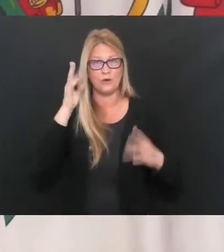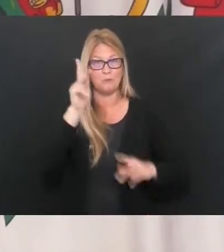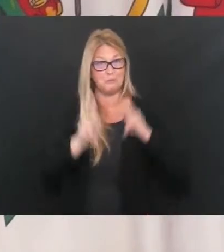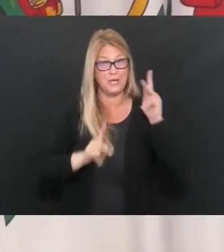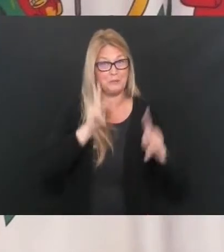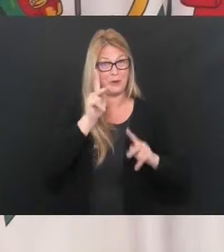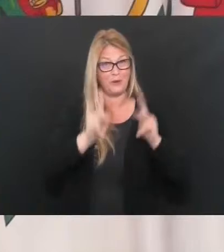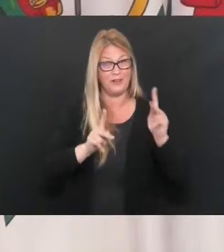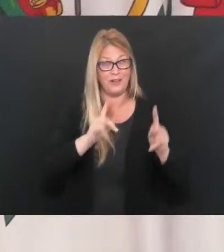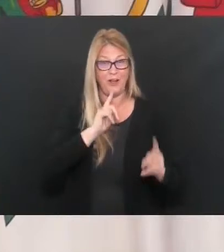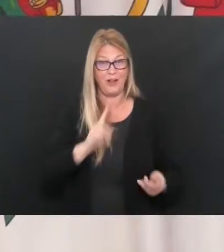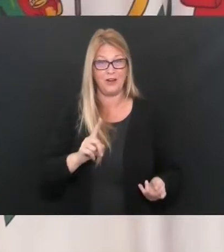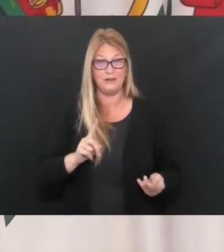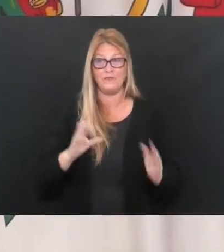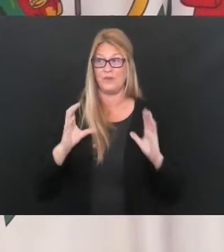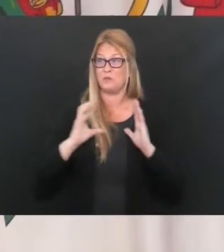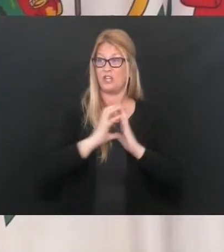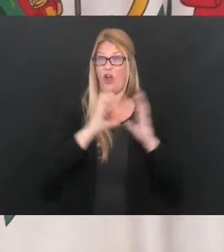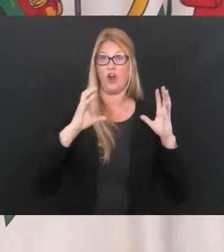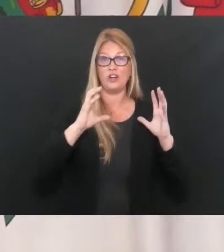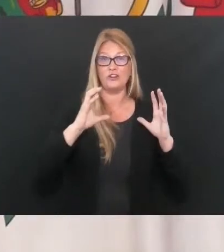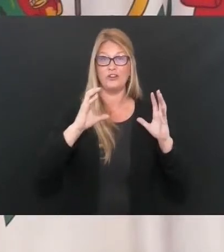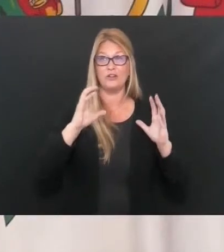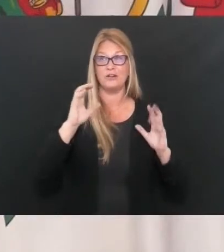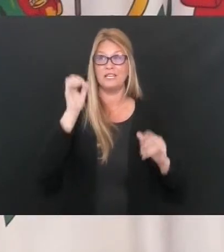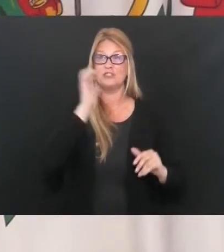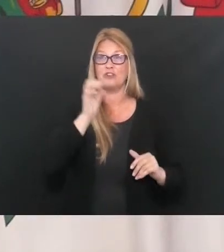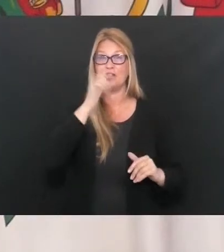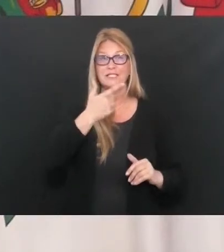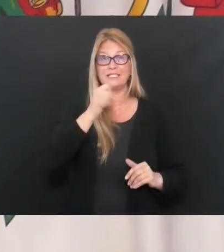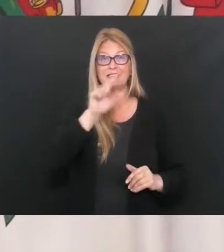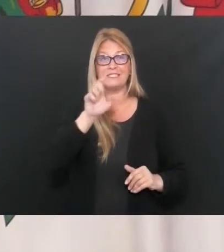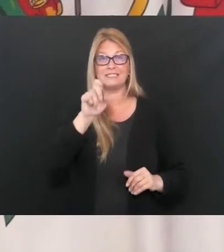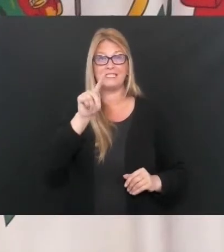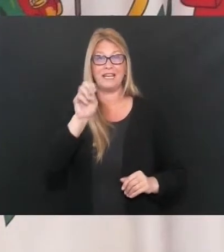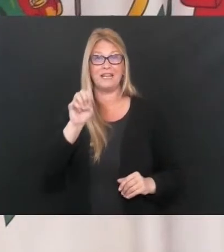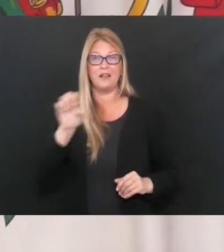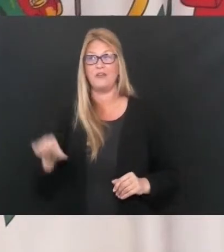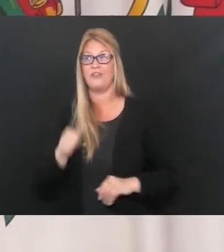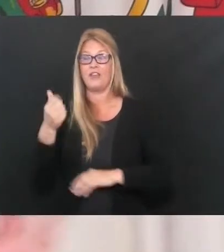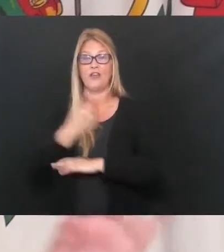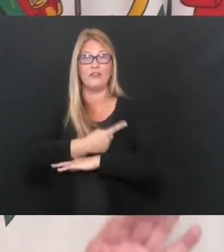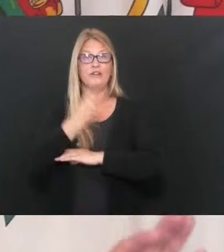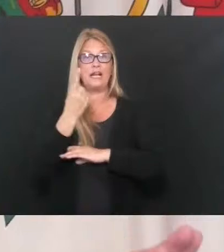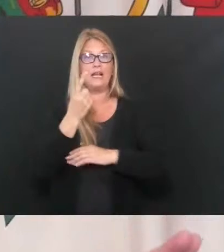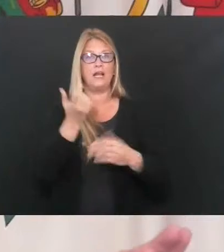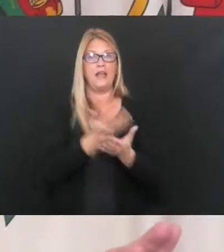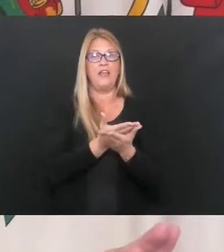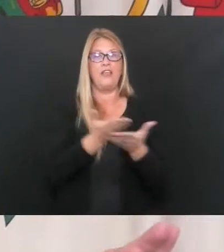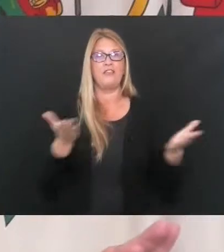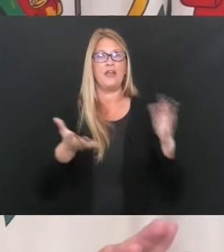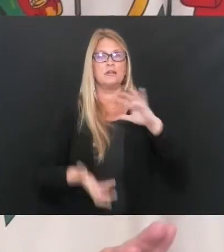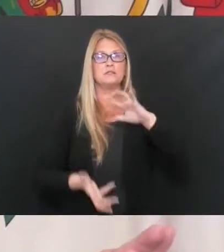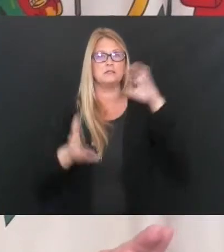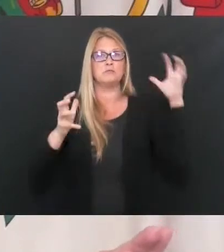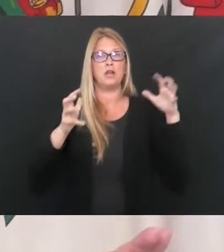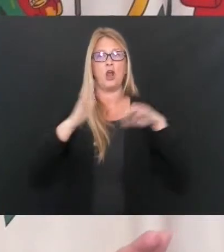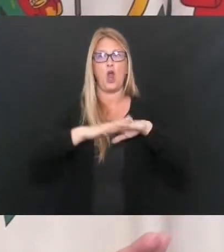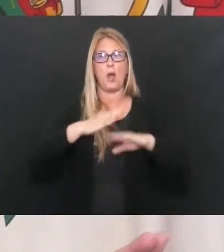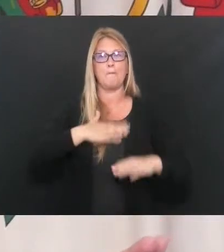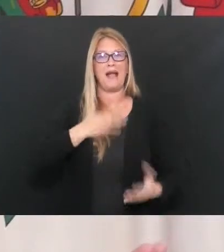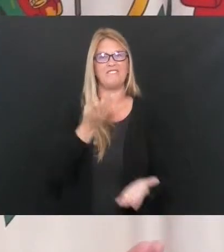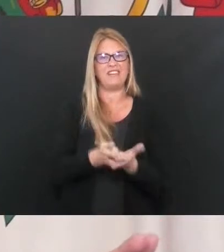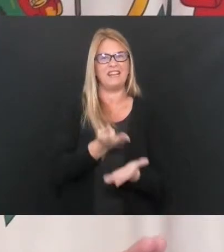be. There was an article written in the Charleston Gazette the other day and said that things have gone awry on my